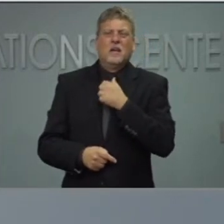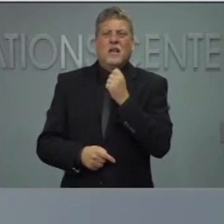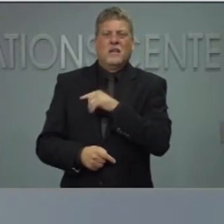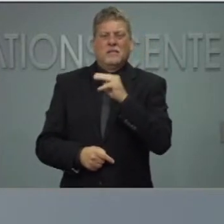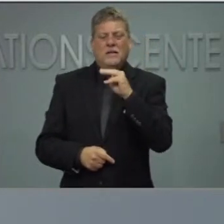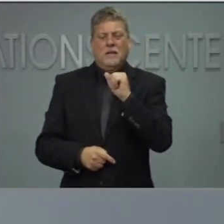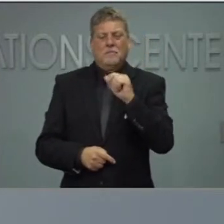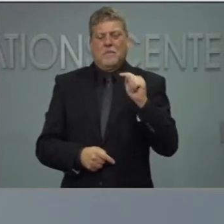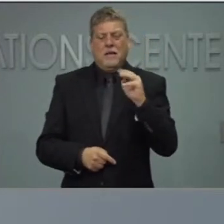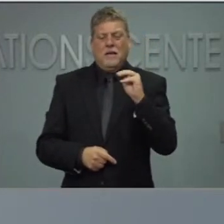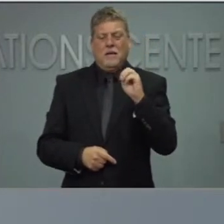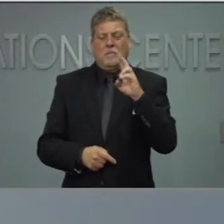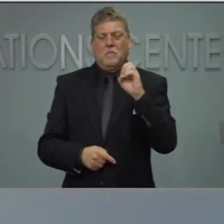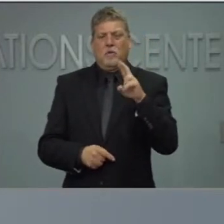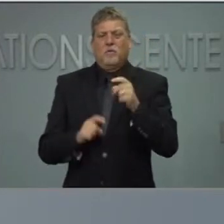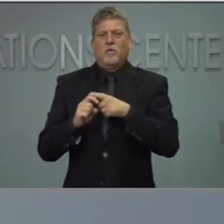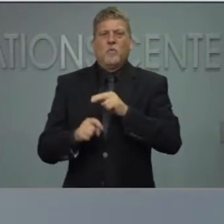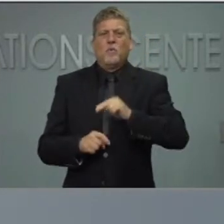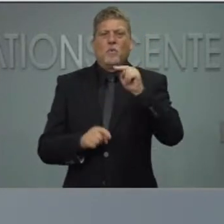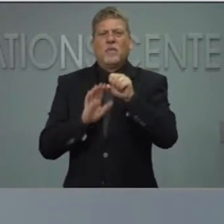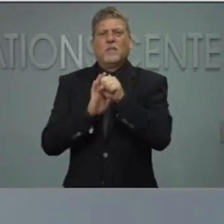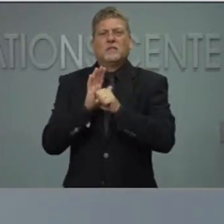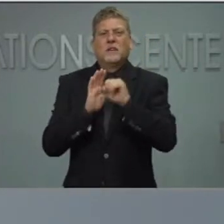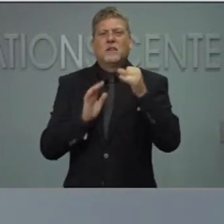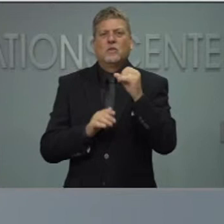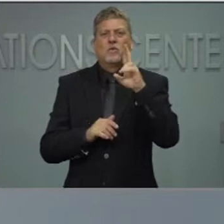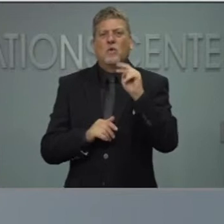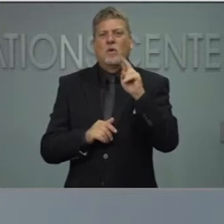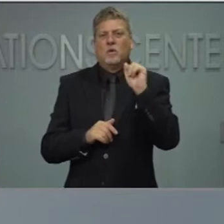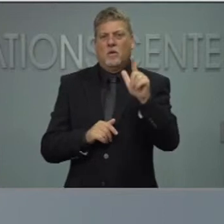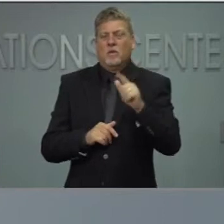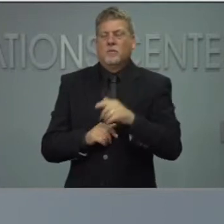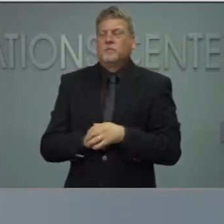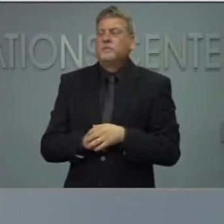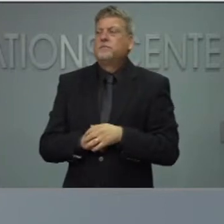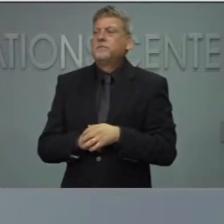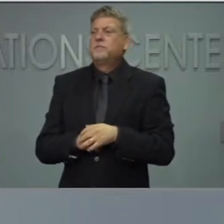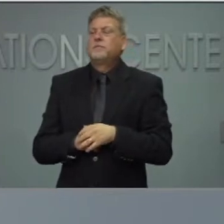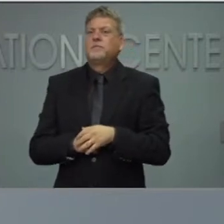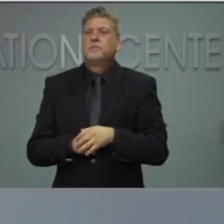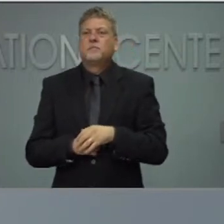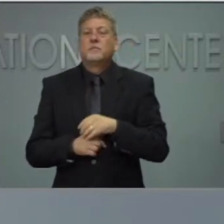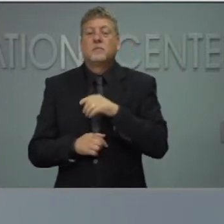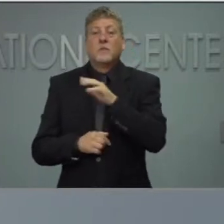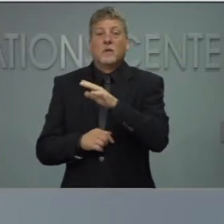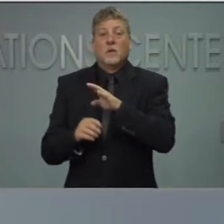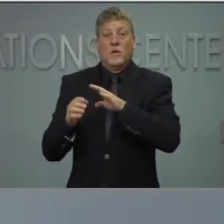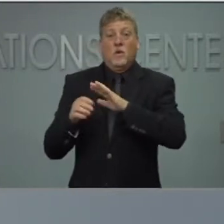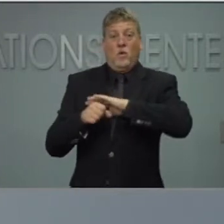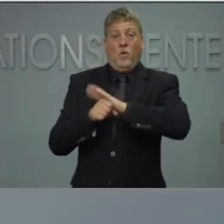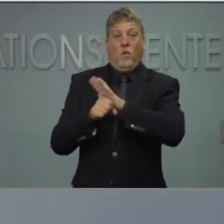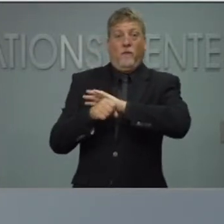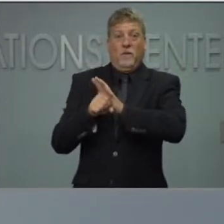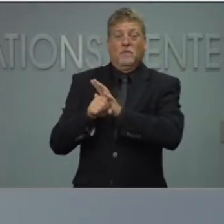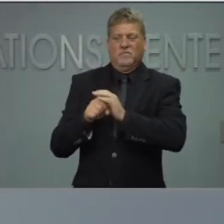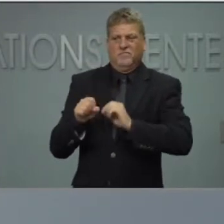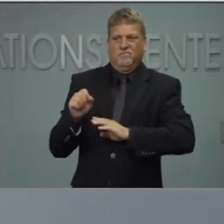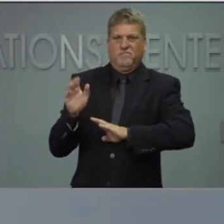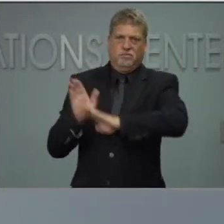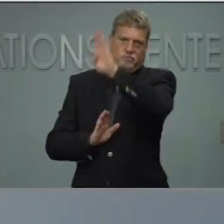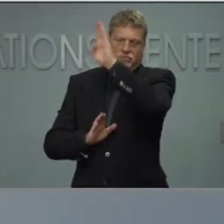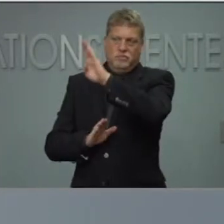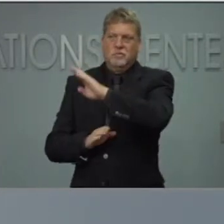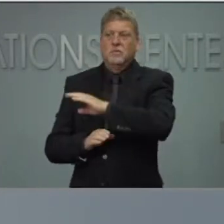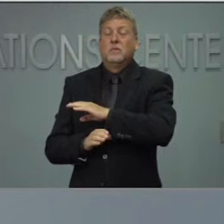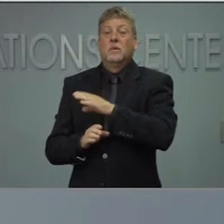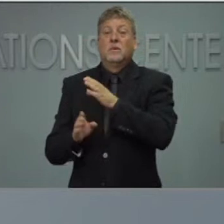have increased, goes along with that, the number of folks who recover. Over 1 million North Carolinians have